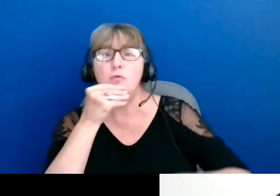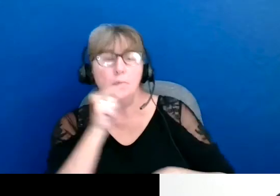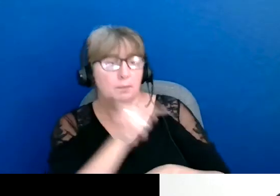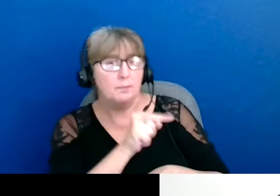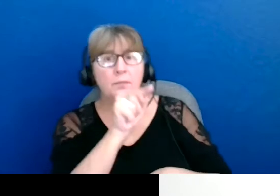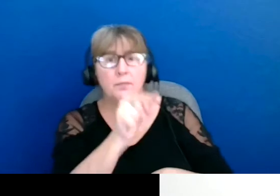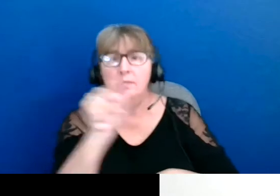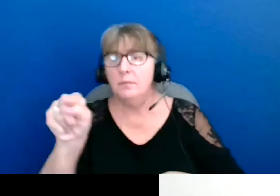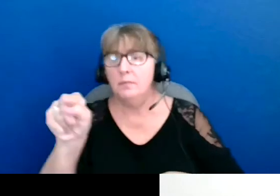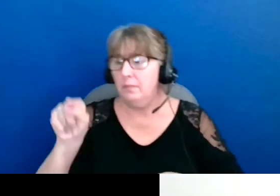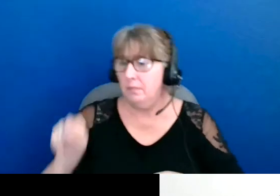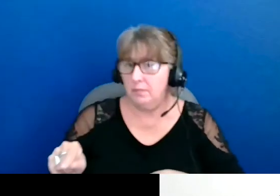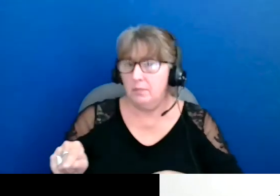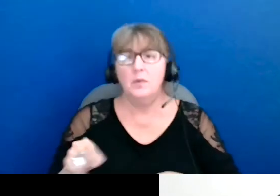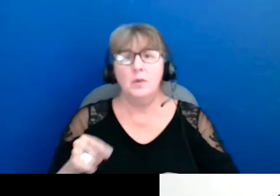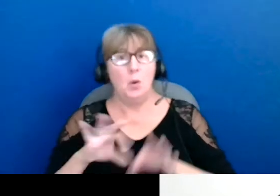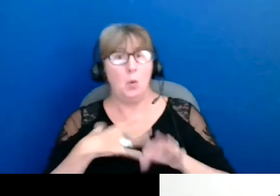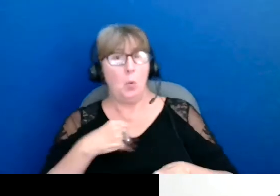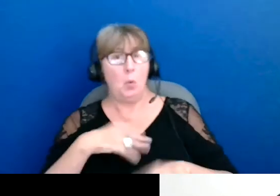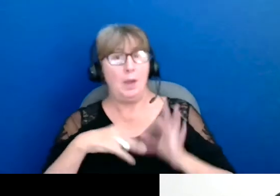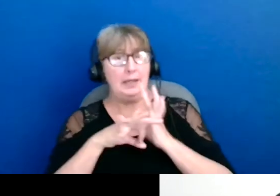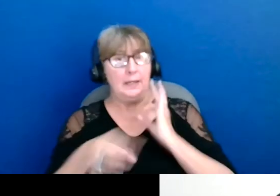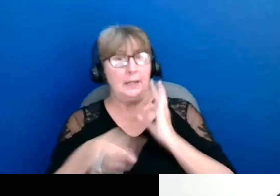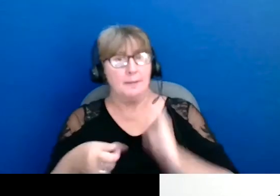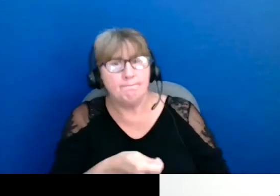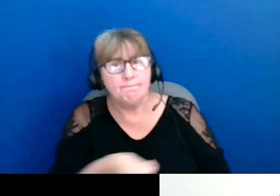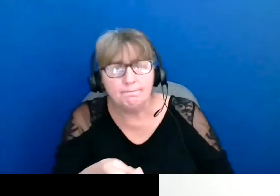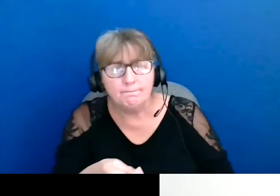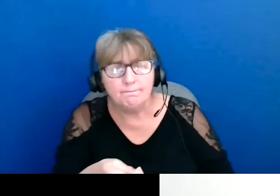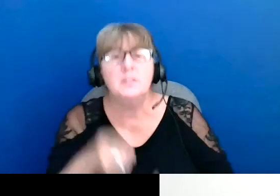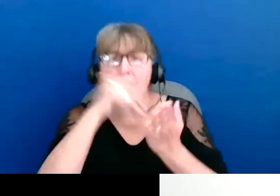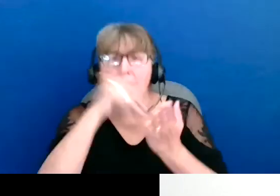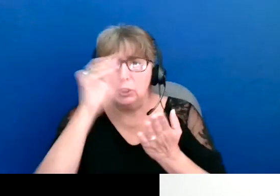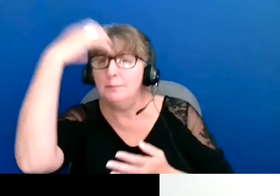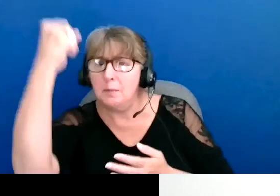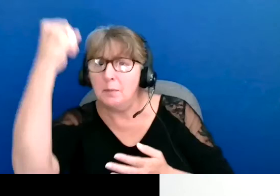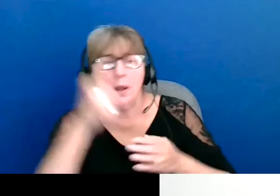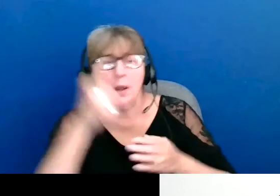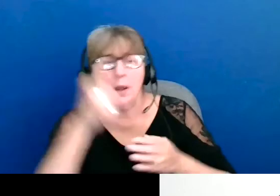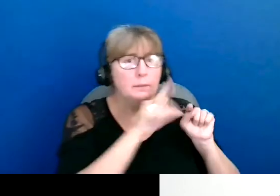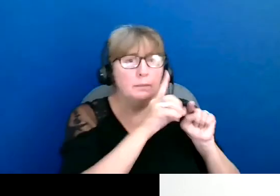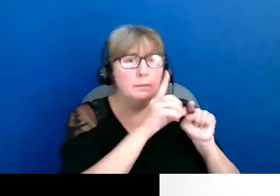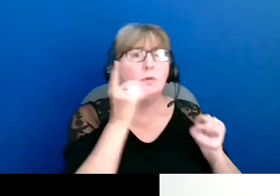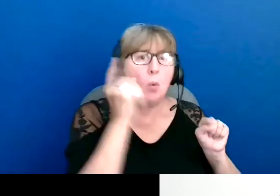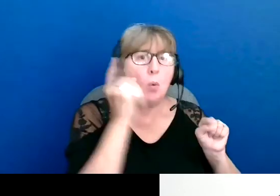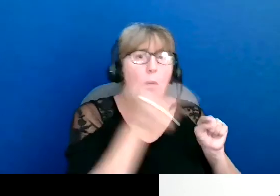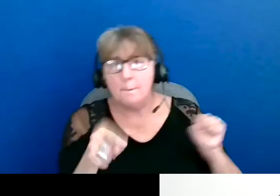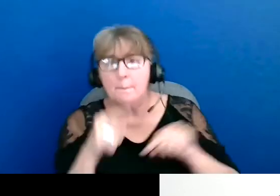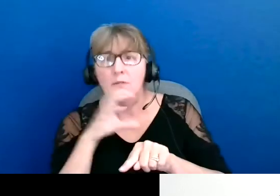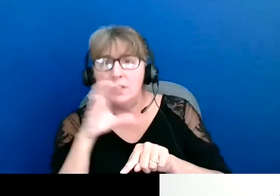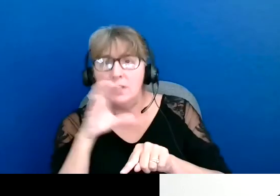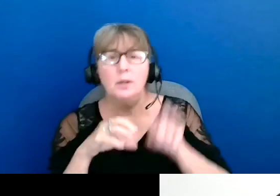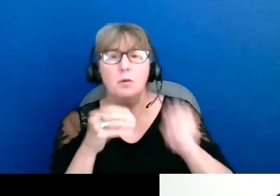weight cane. So once I learned all those routes, I could do them independently on my own with my weight